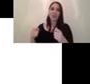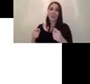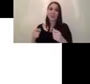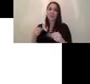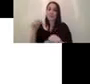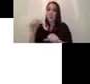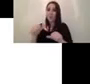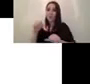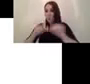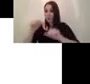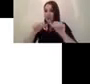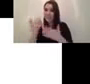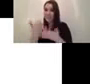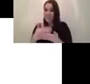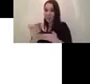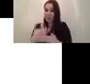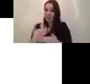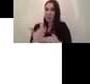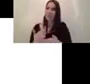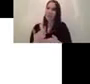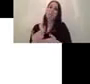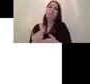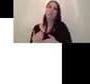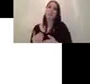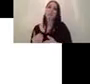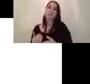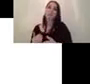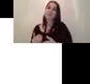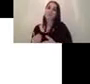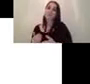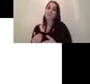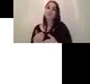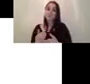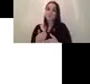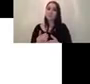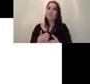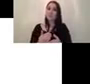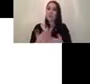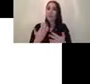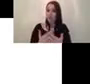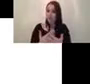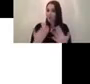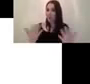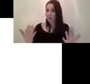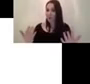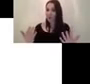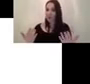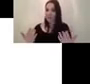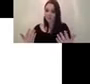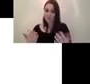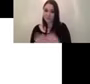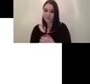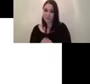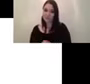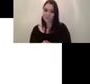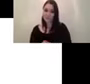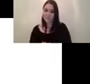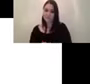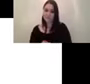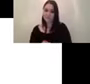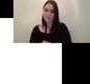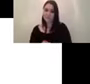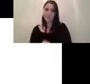all in this bucket. It got quite a lot of them, and it's not